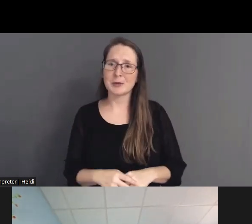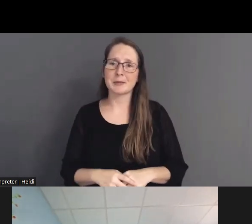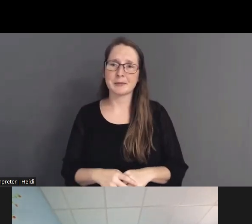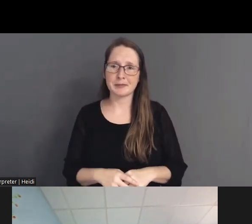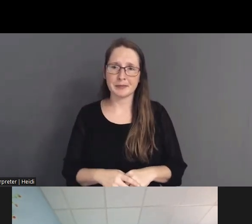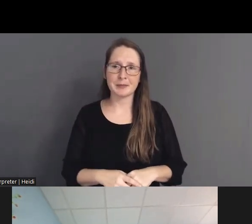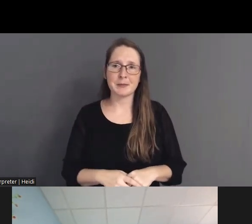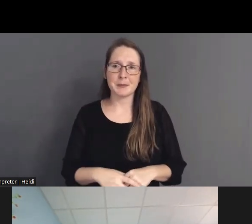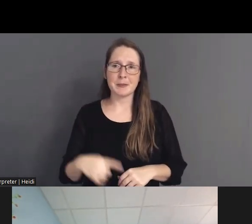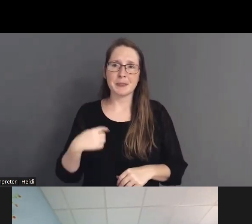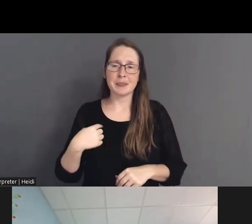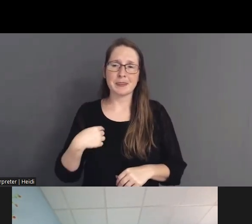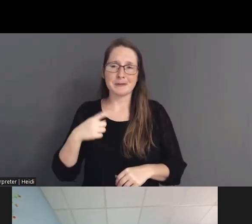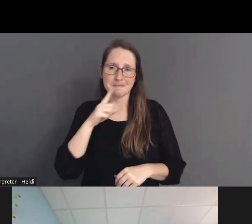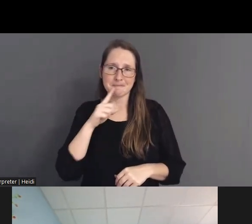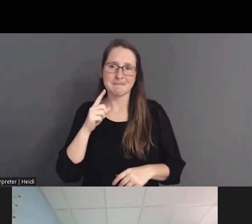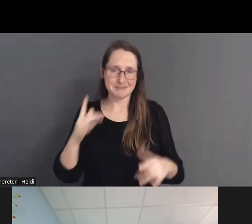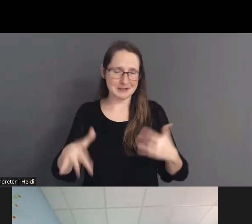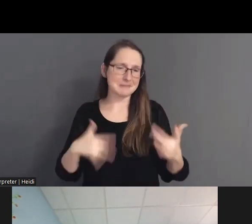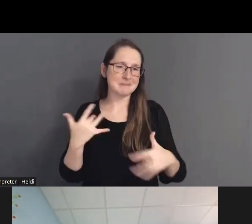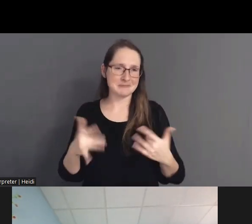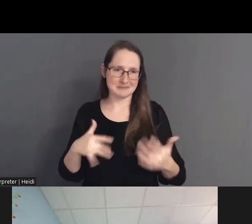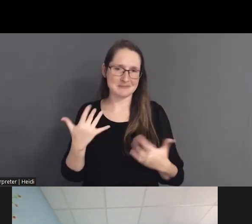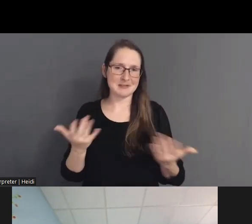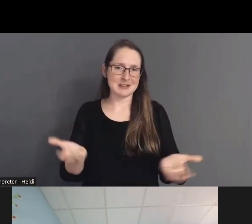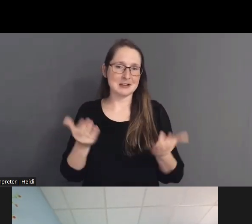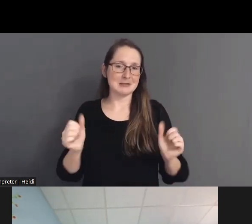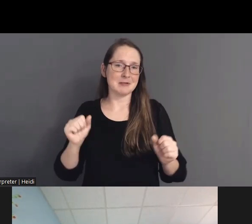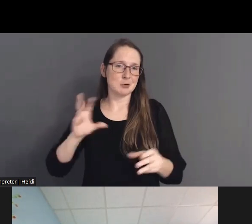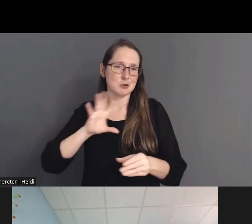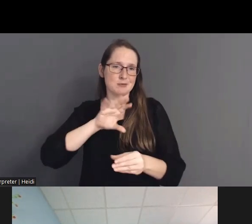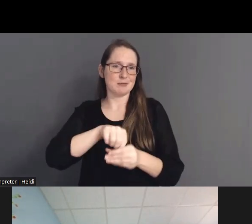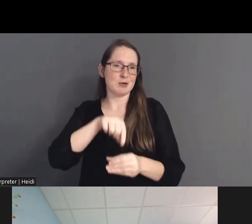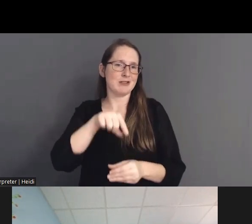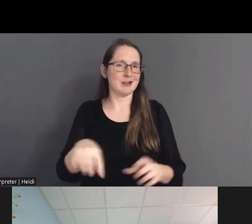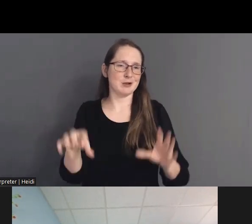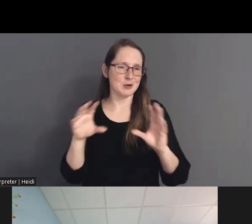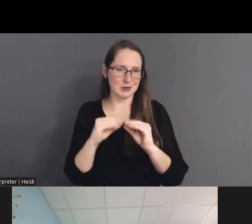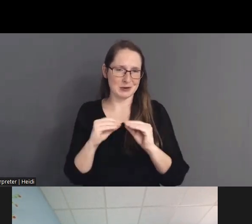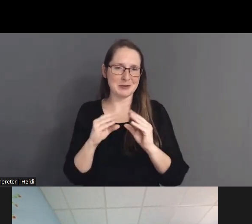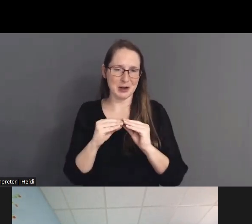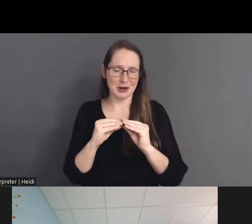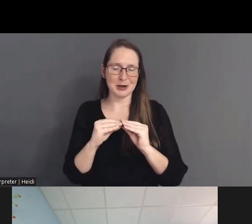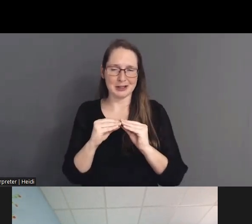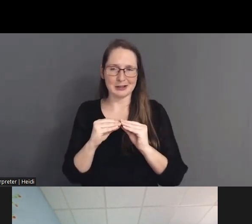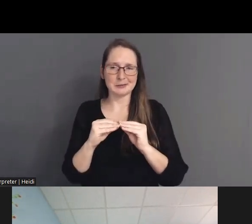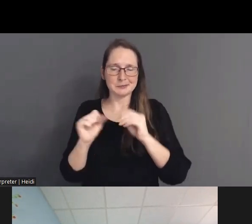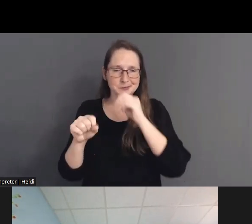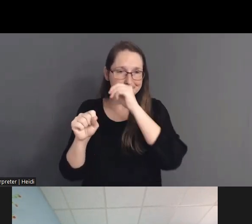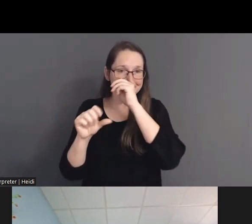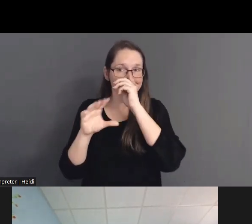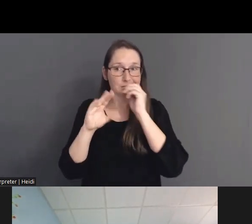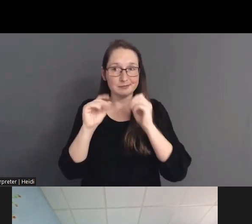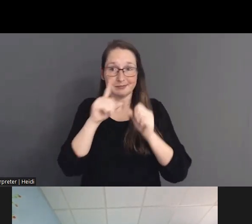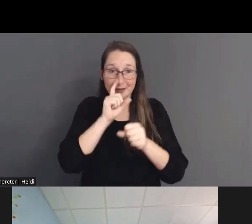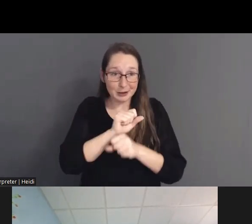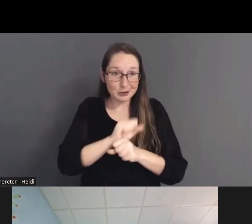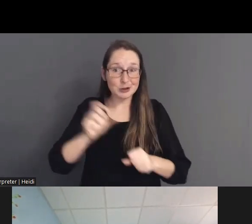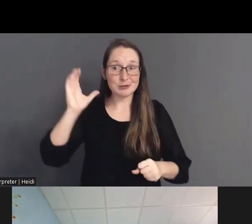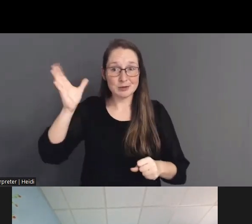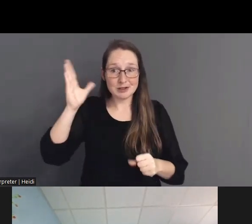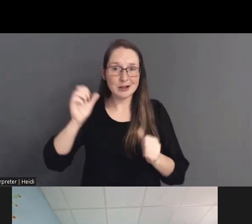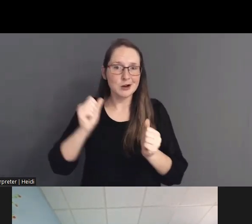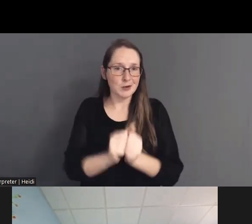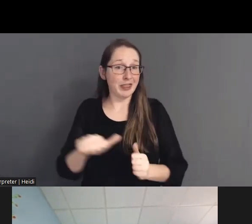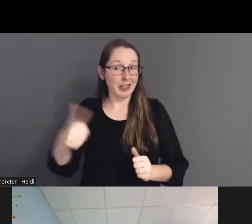I am very excited to be able to be a part of this webinar and to actually present with the